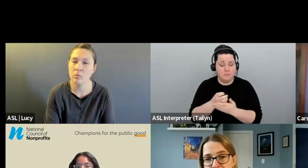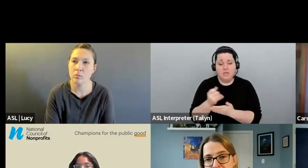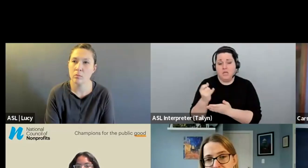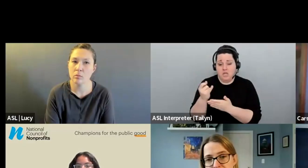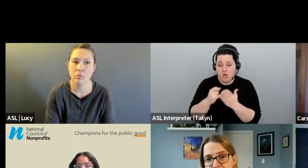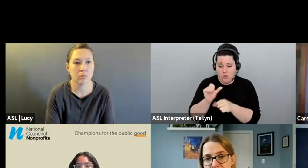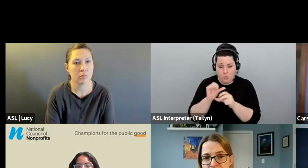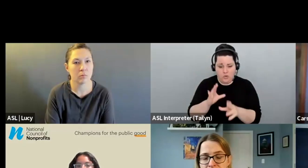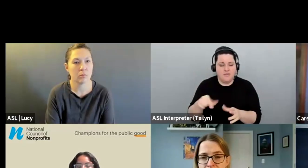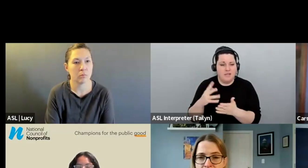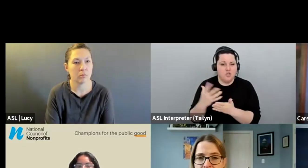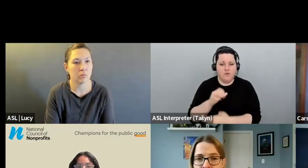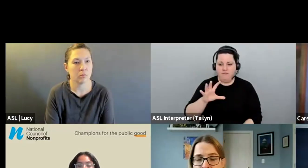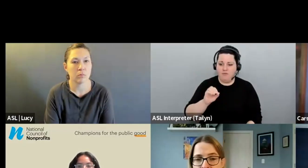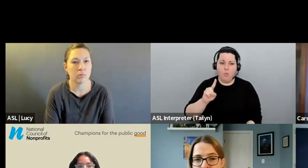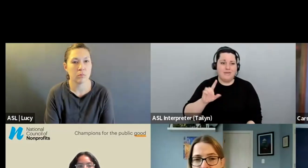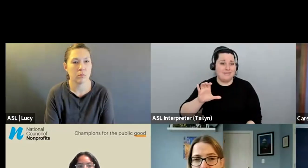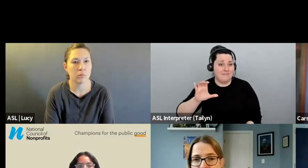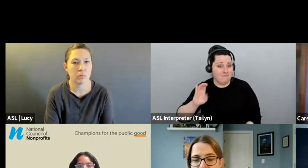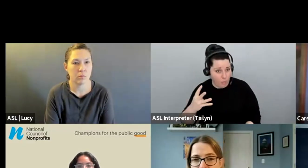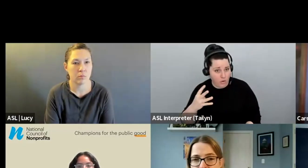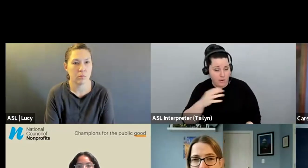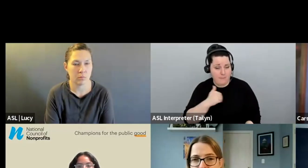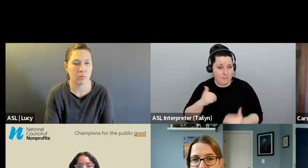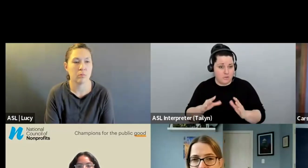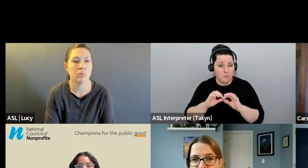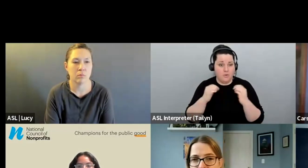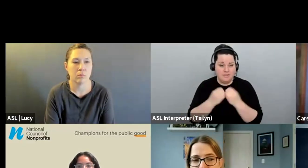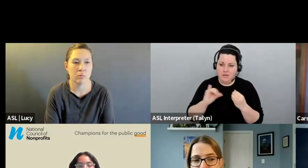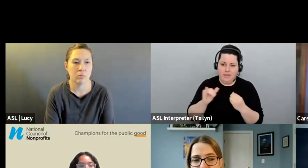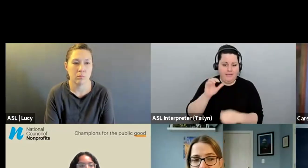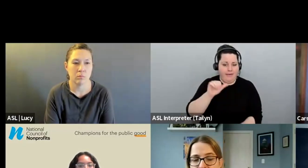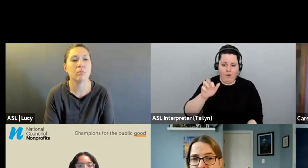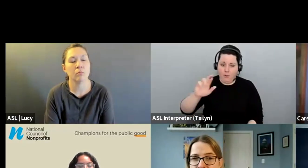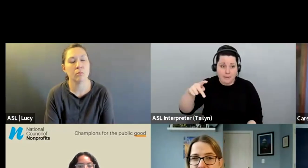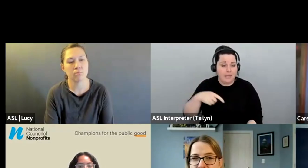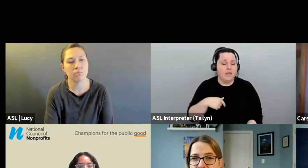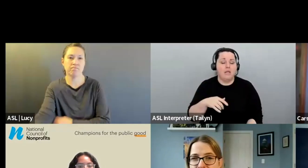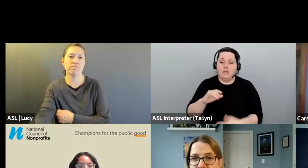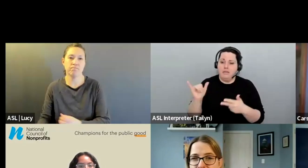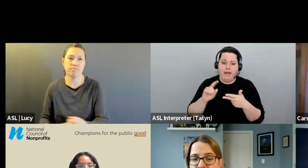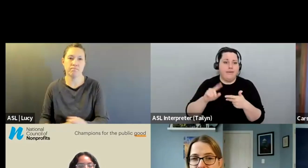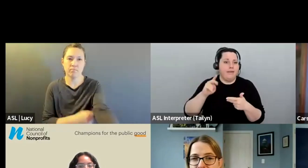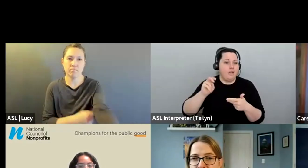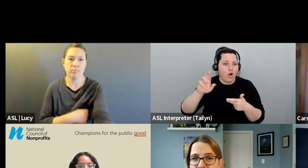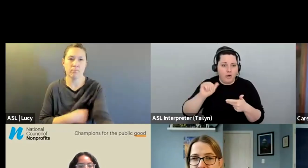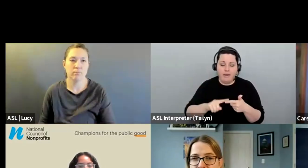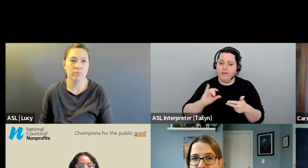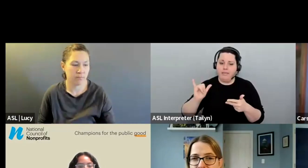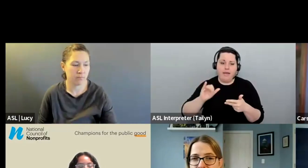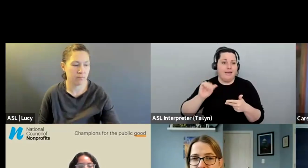workers deserved a 501c4 membership organization like the AARP, like the NRA, like